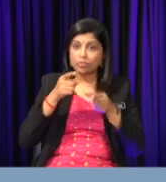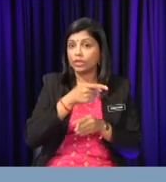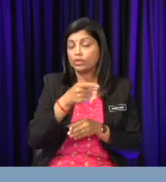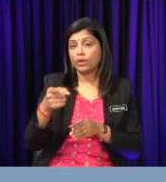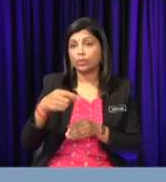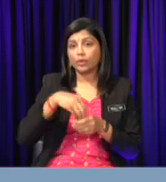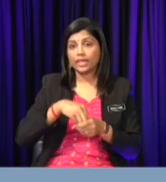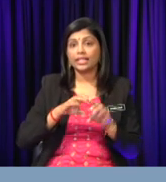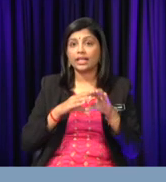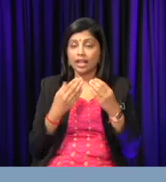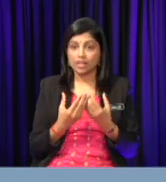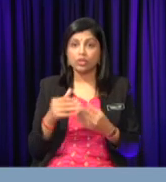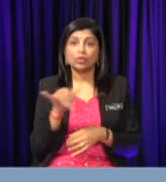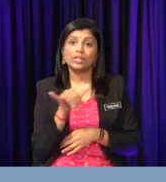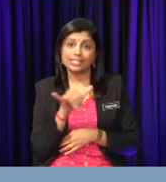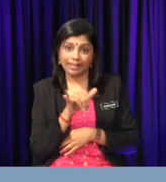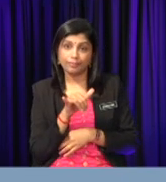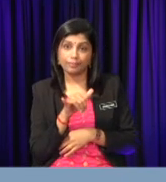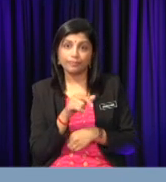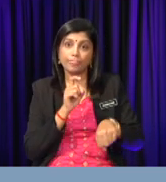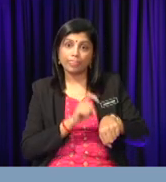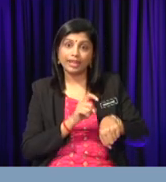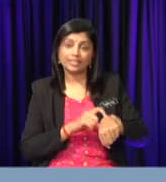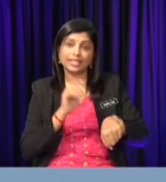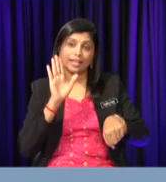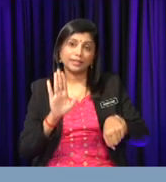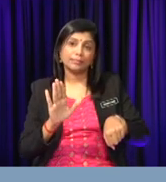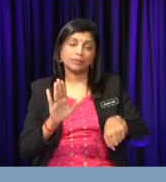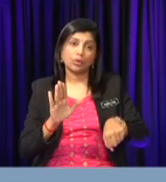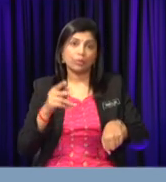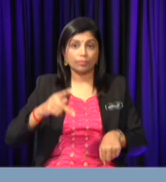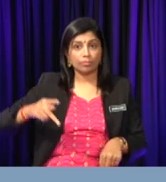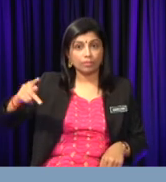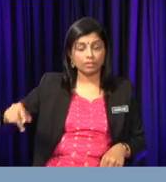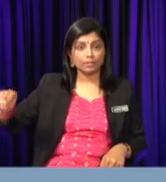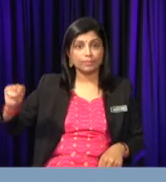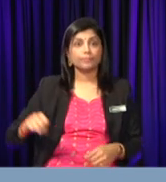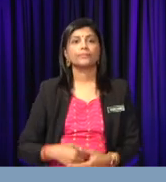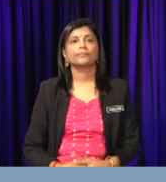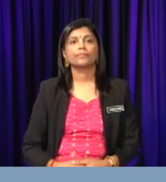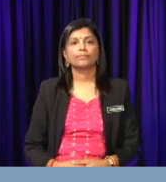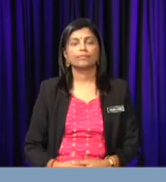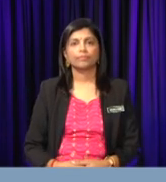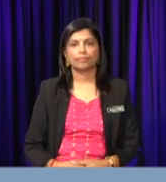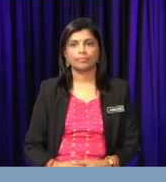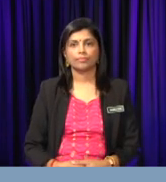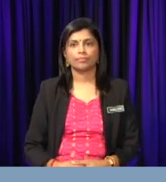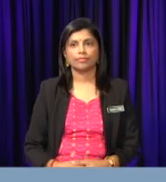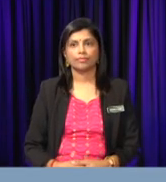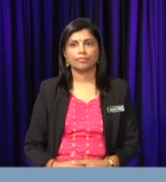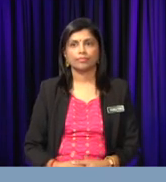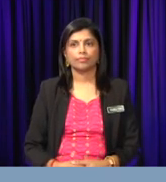be timed. Okay, so be very careful of the time. All right, for first round, actually, we have Shenlin as candidate